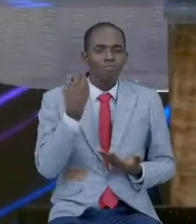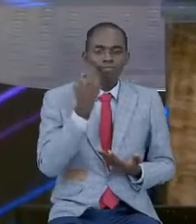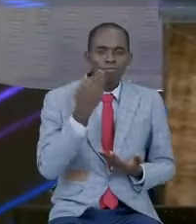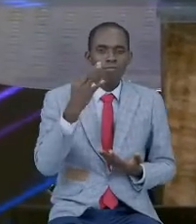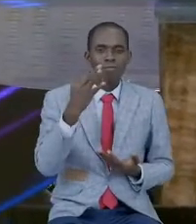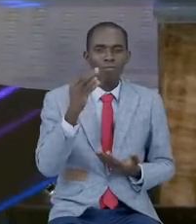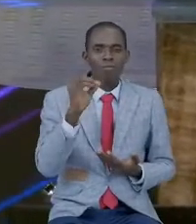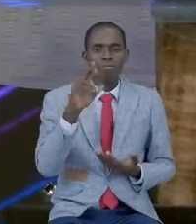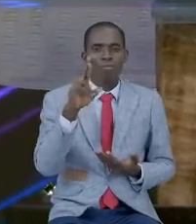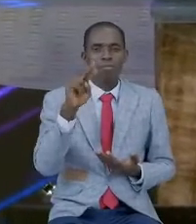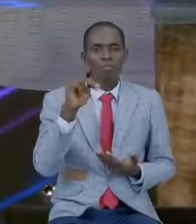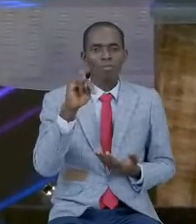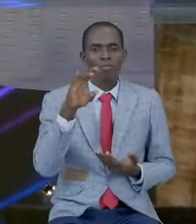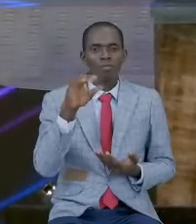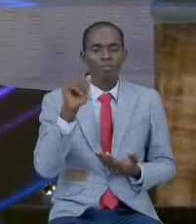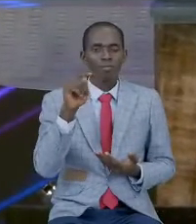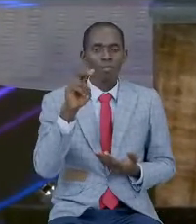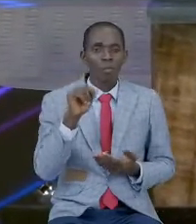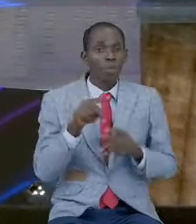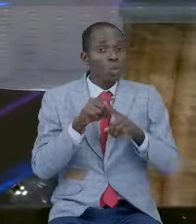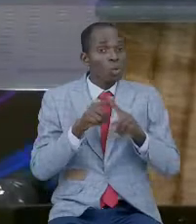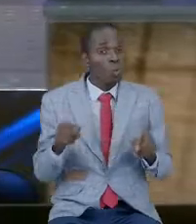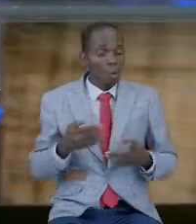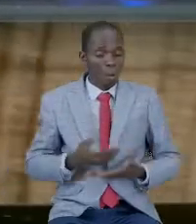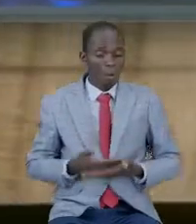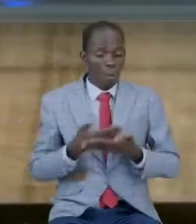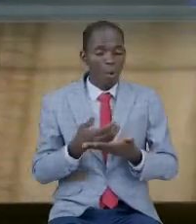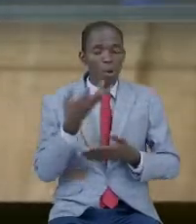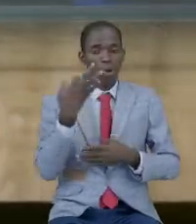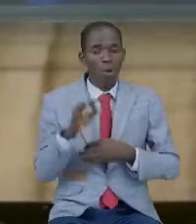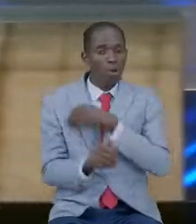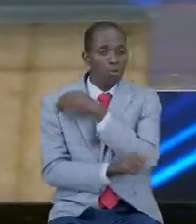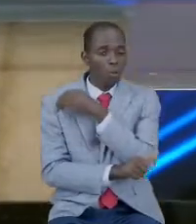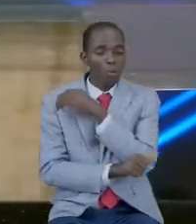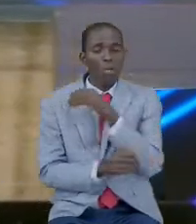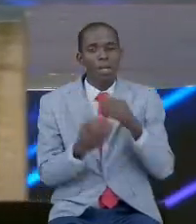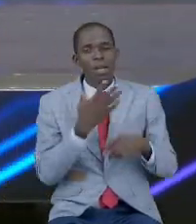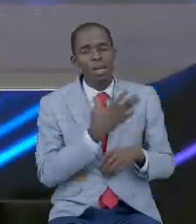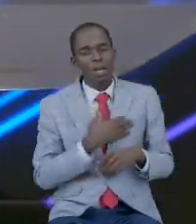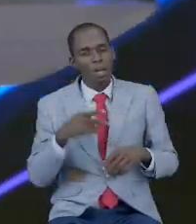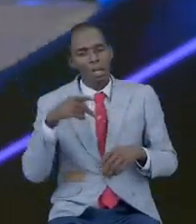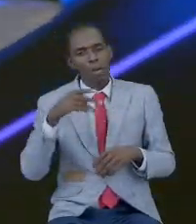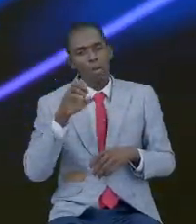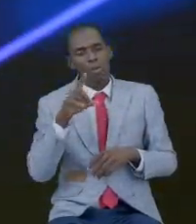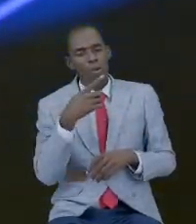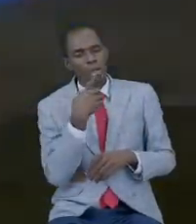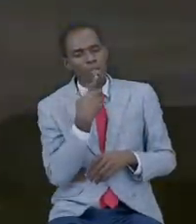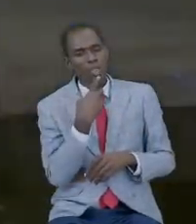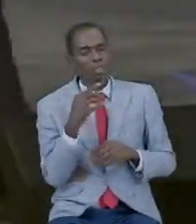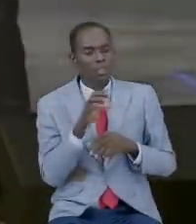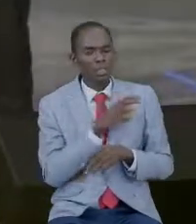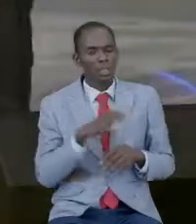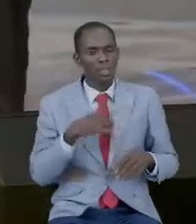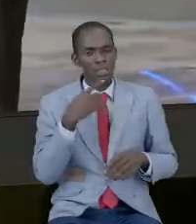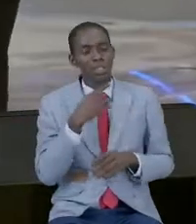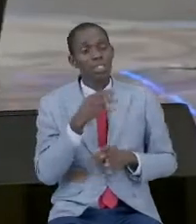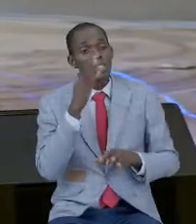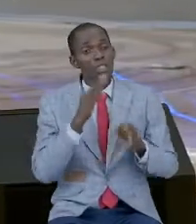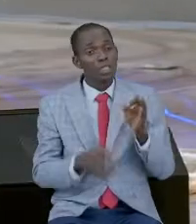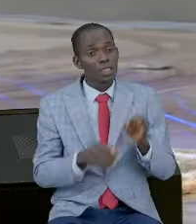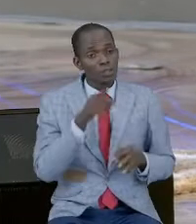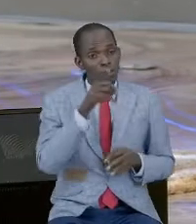I said, if you were born of Abraham, you will do the works of Abraham.